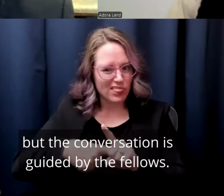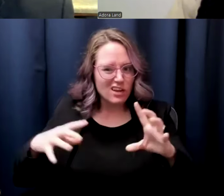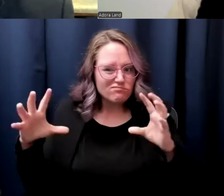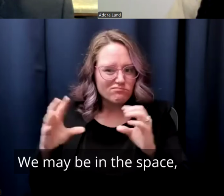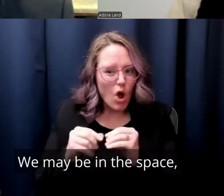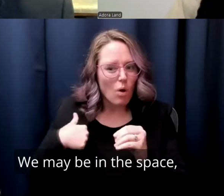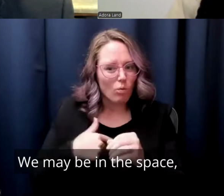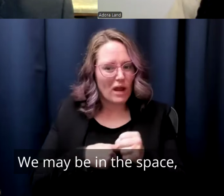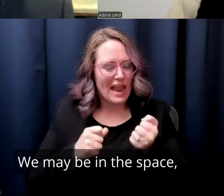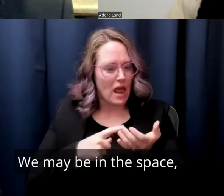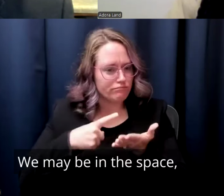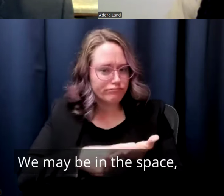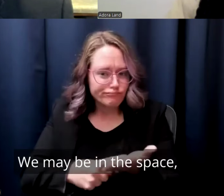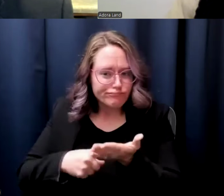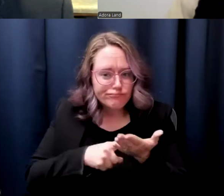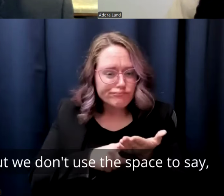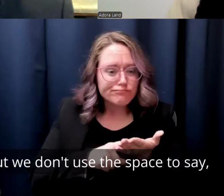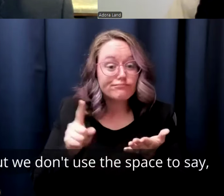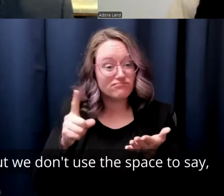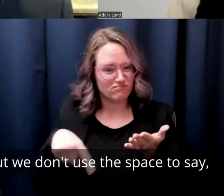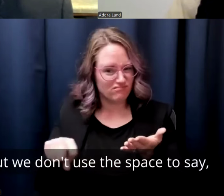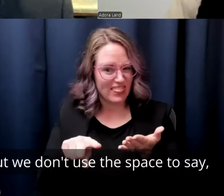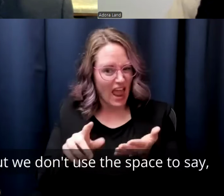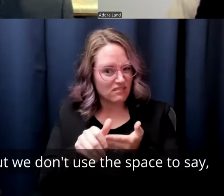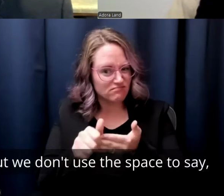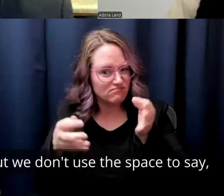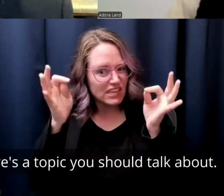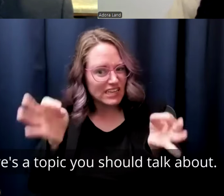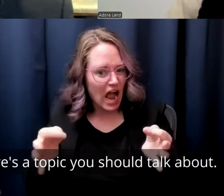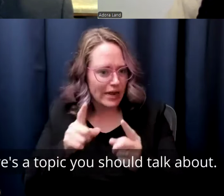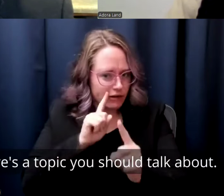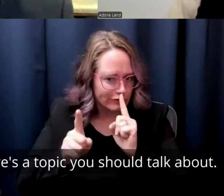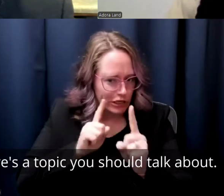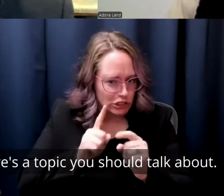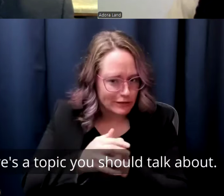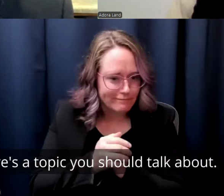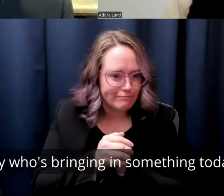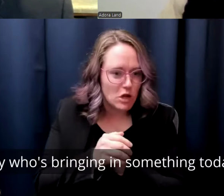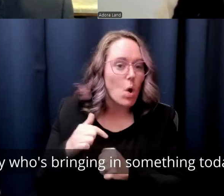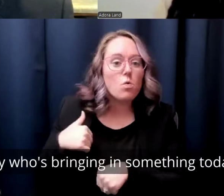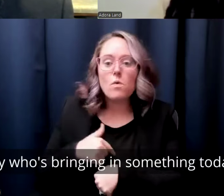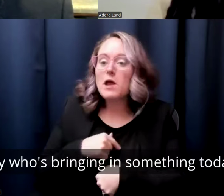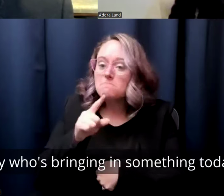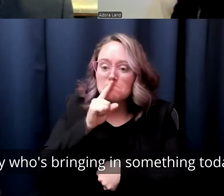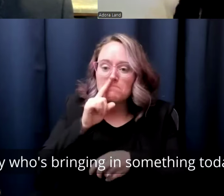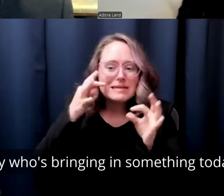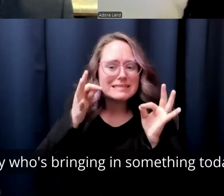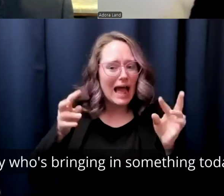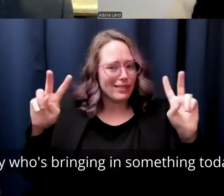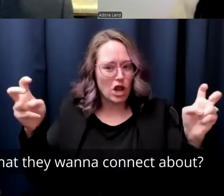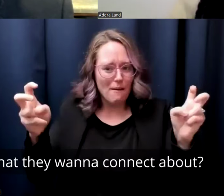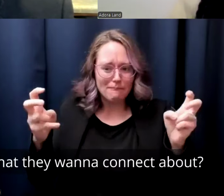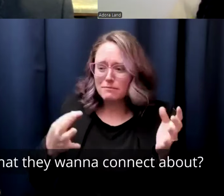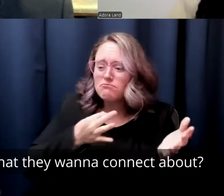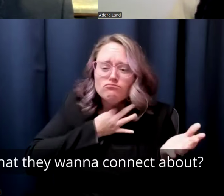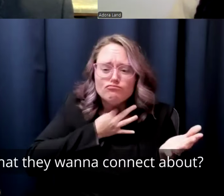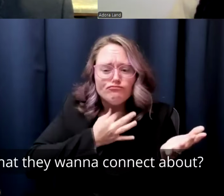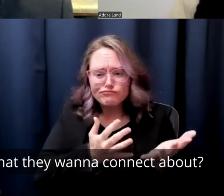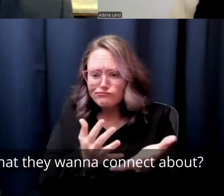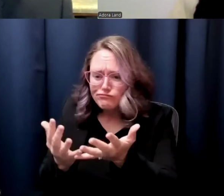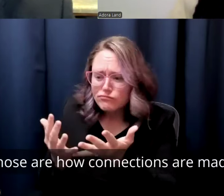fellows. We may be in the space, but we don't use the space to say, here's a topic you should talk about. We say, who's bringing in something today that they want to